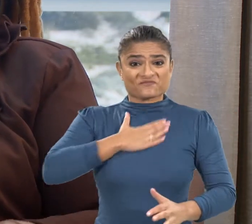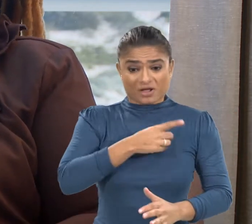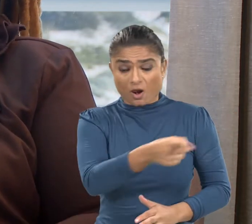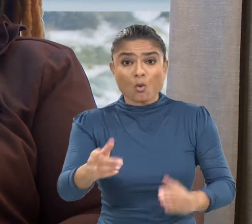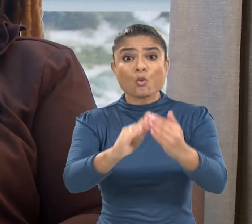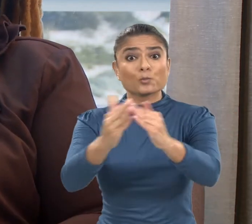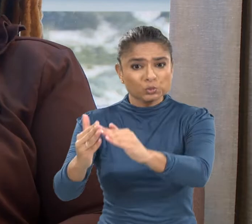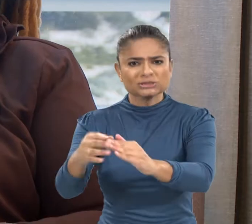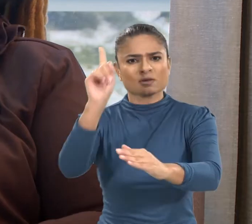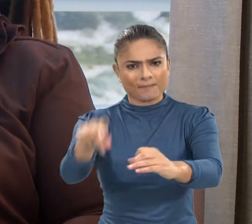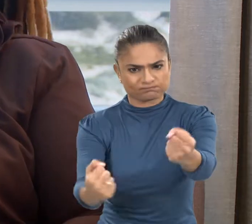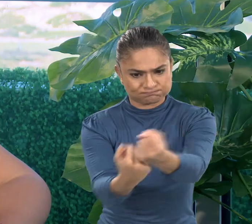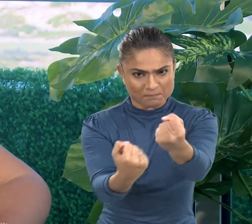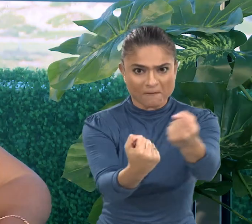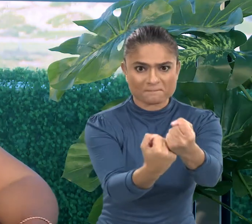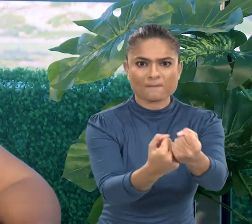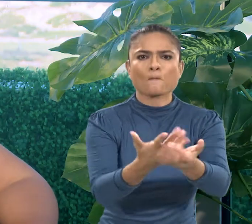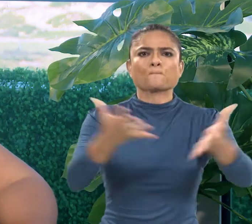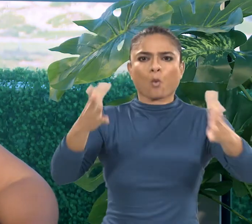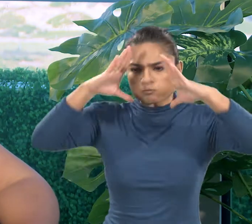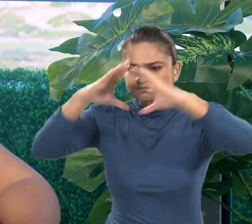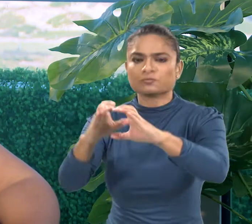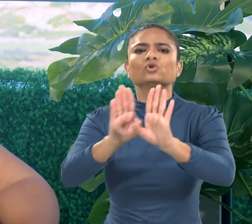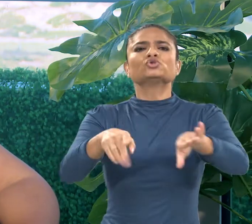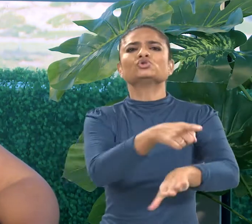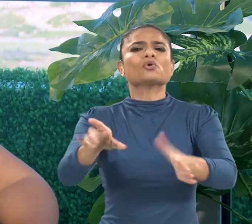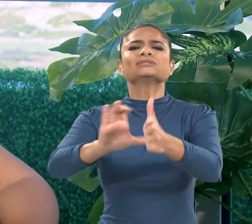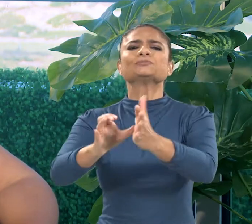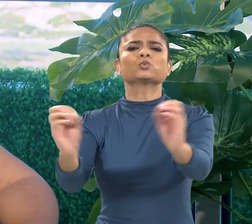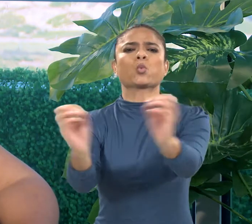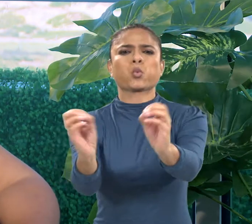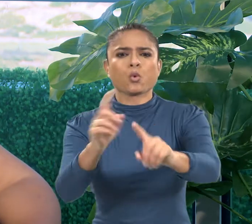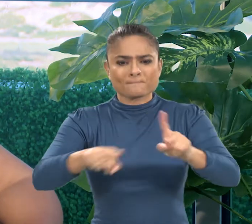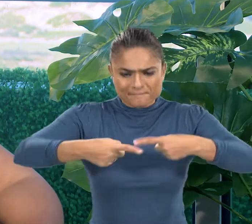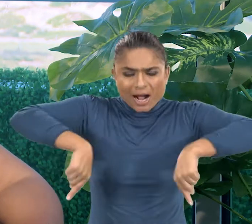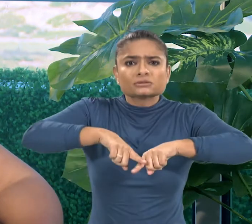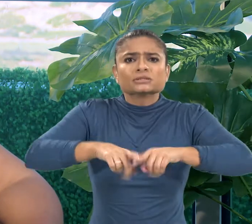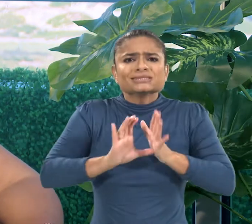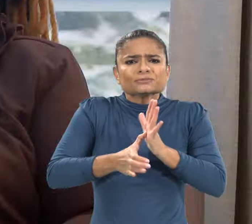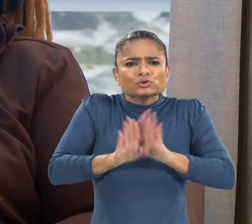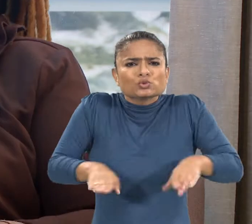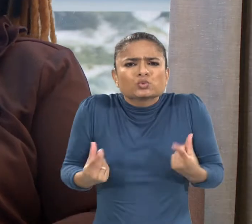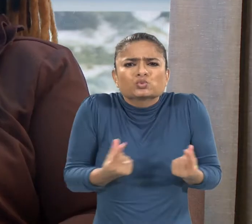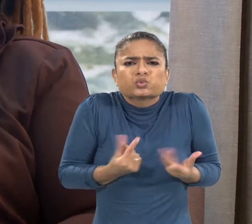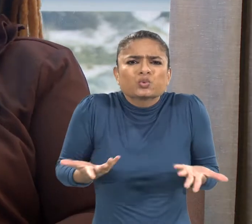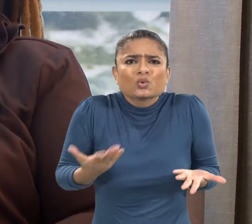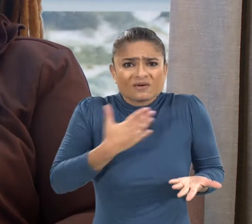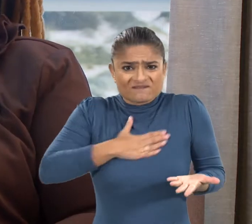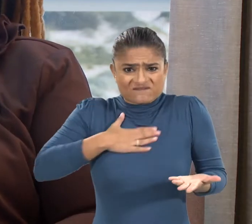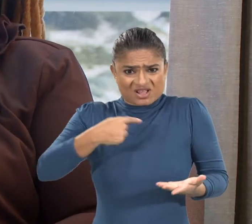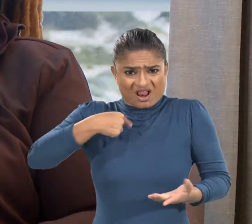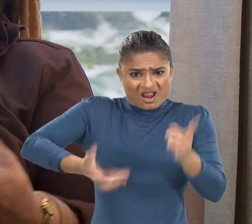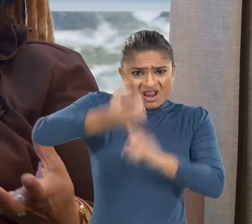for me as in a community, that to make other children, that able-bodied children aware